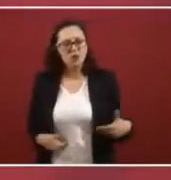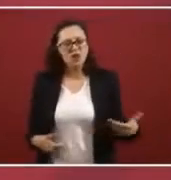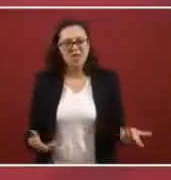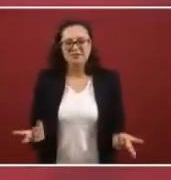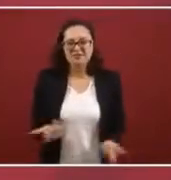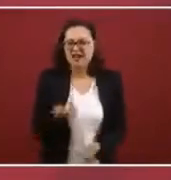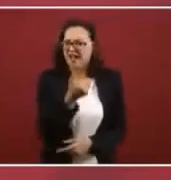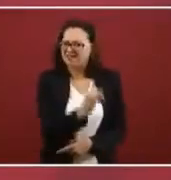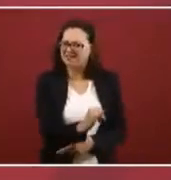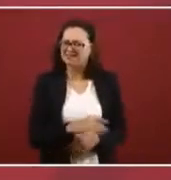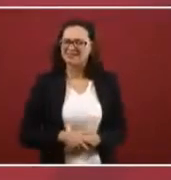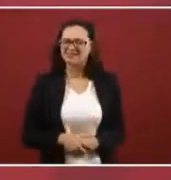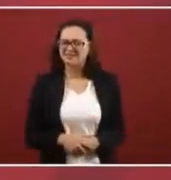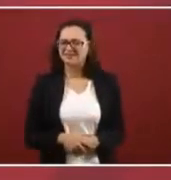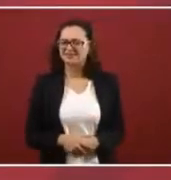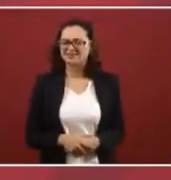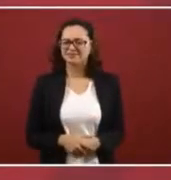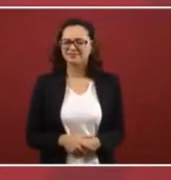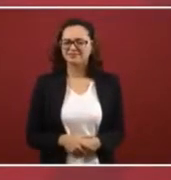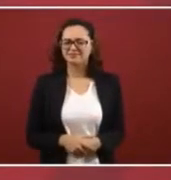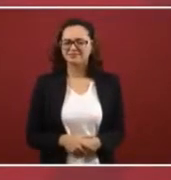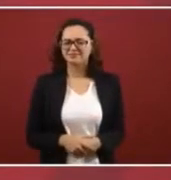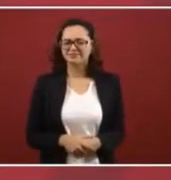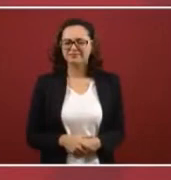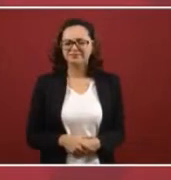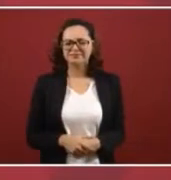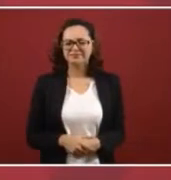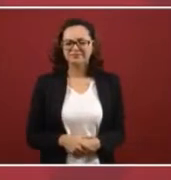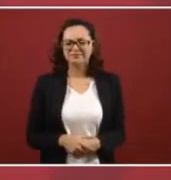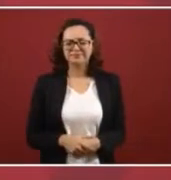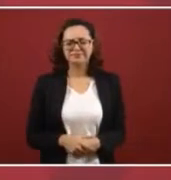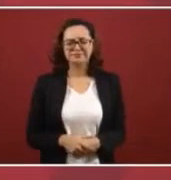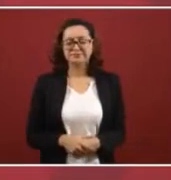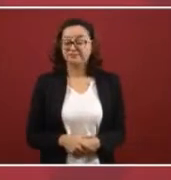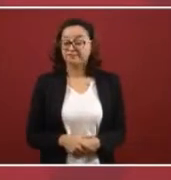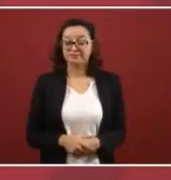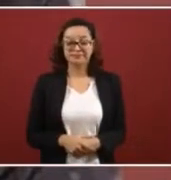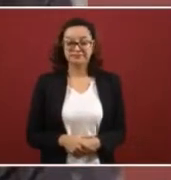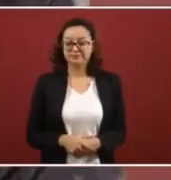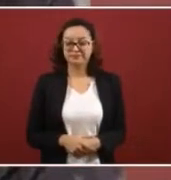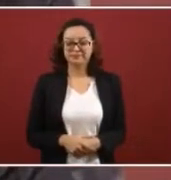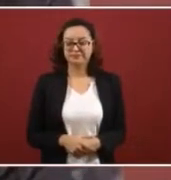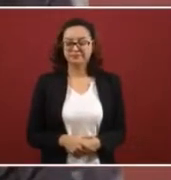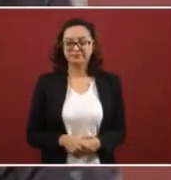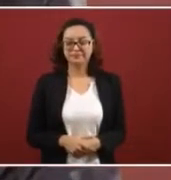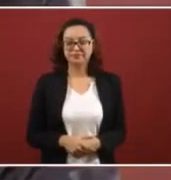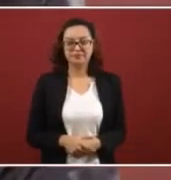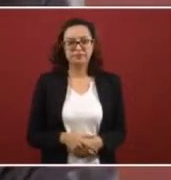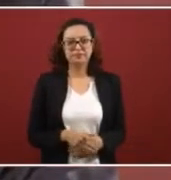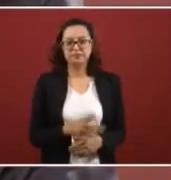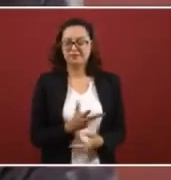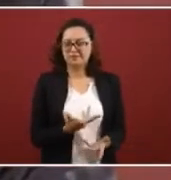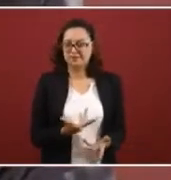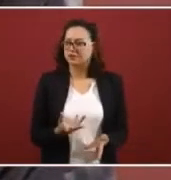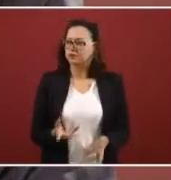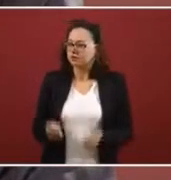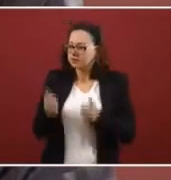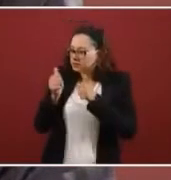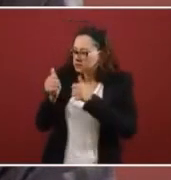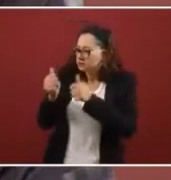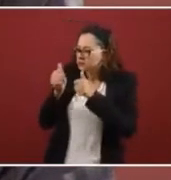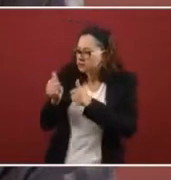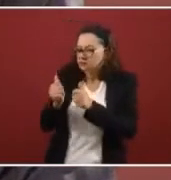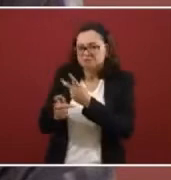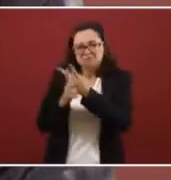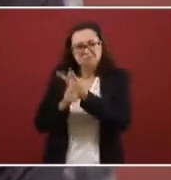when they are exposing the problems. They have no patience